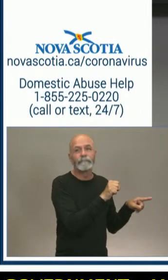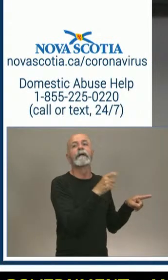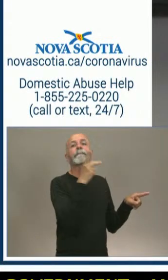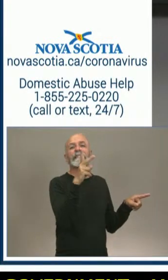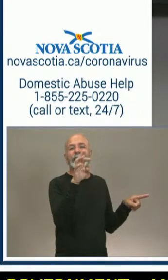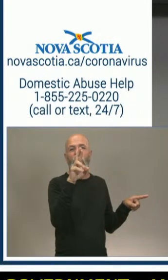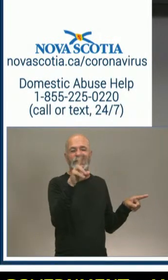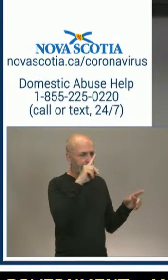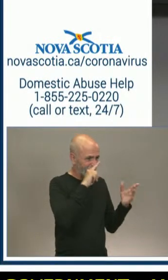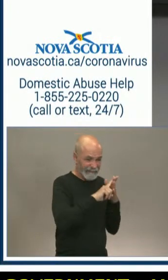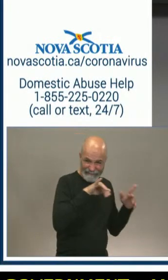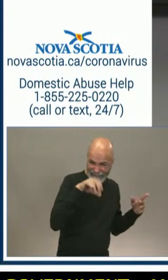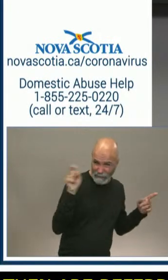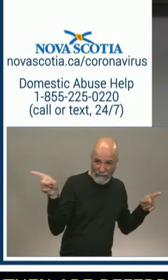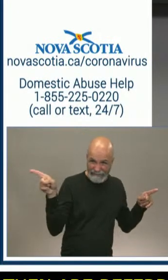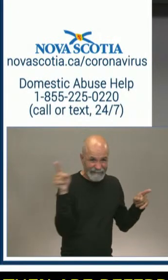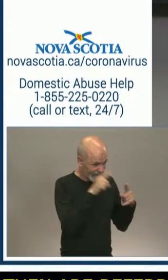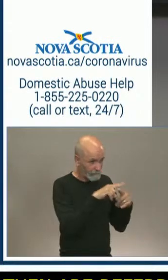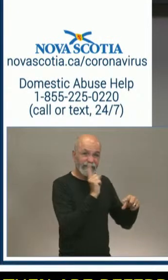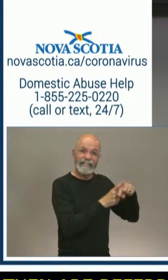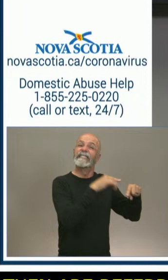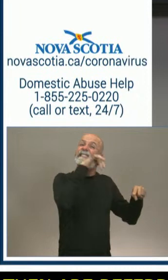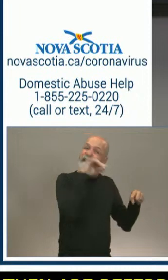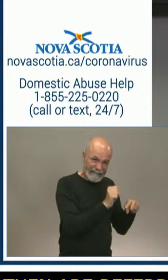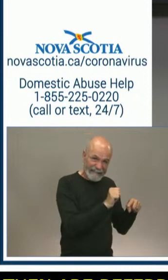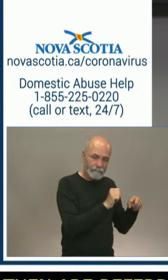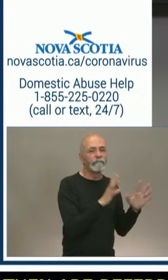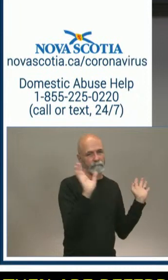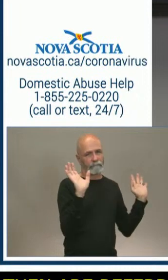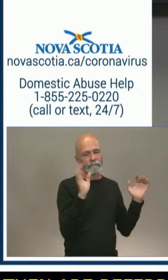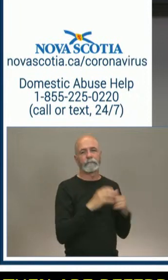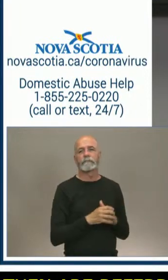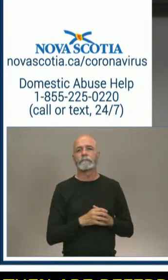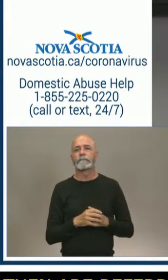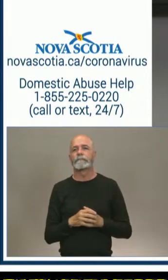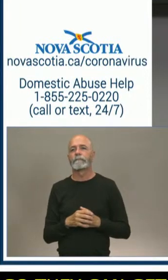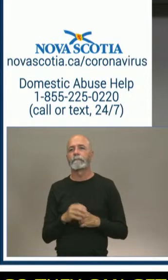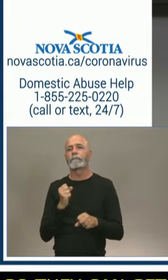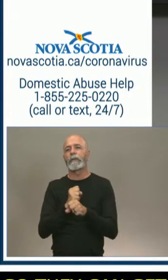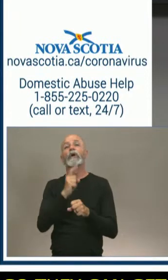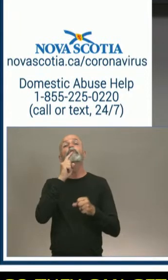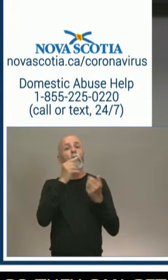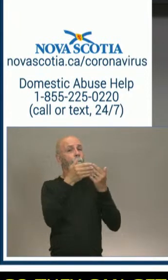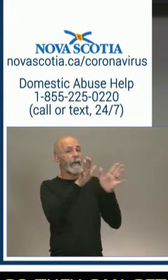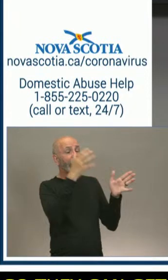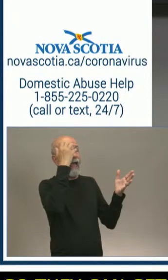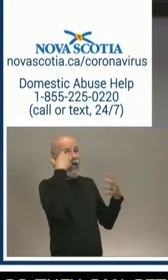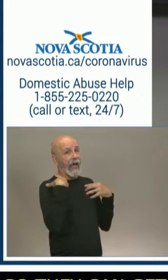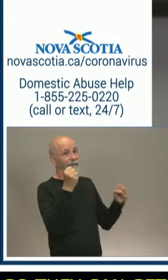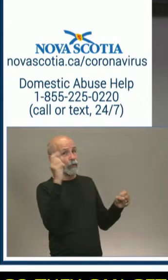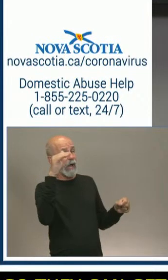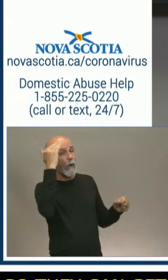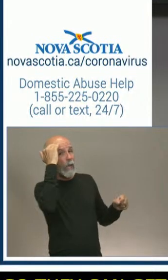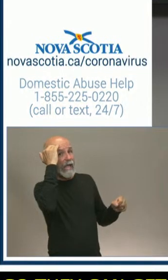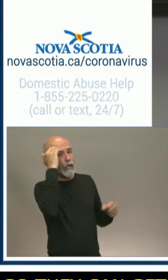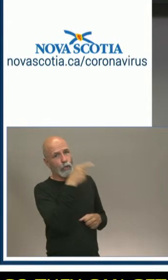And we also have a process that any of those positives are then making sure that public health is well involved. It's been going on for a number of weeks, and we